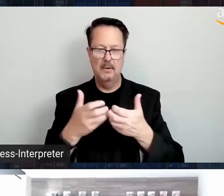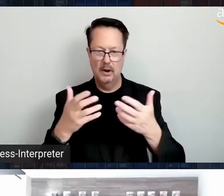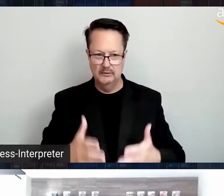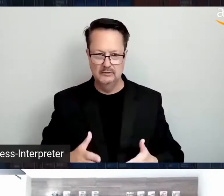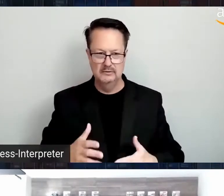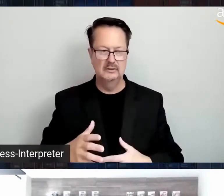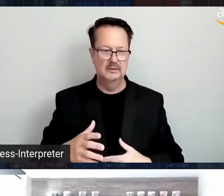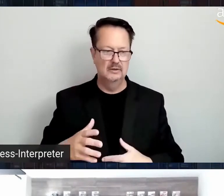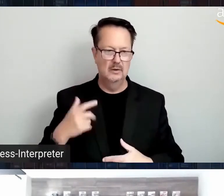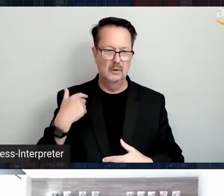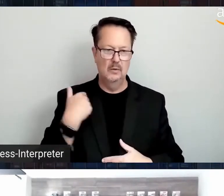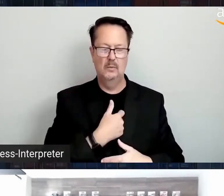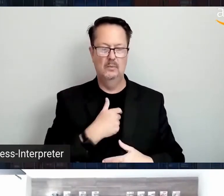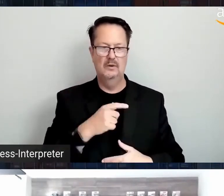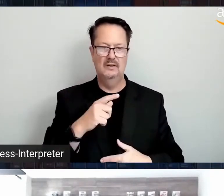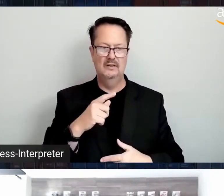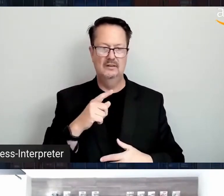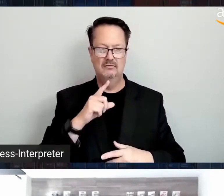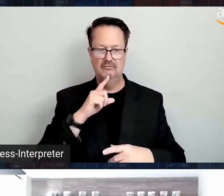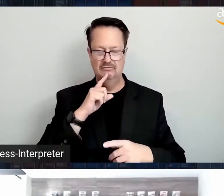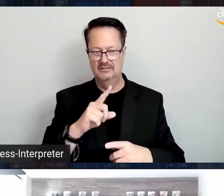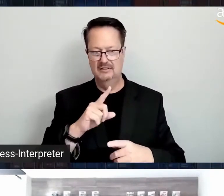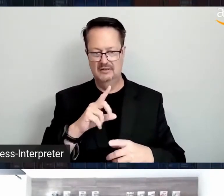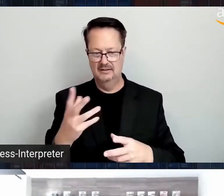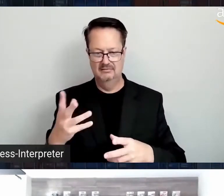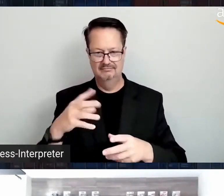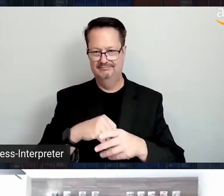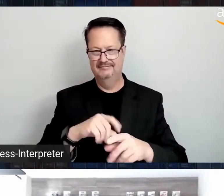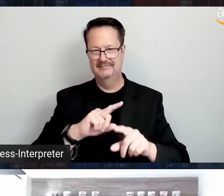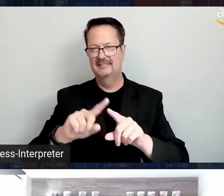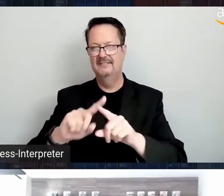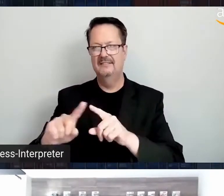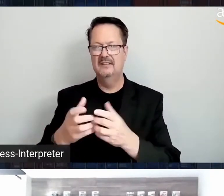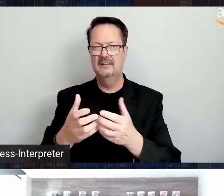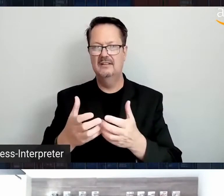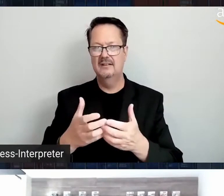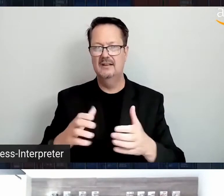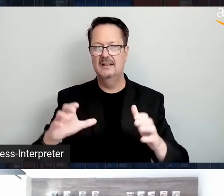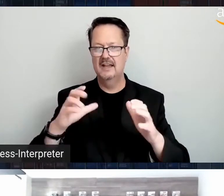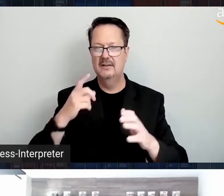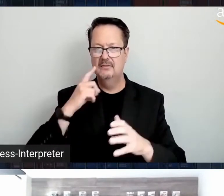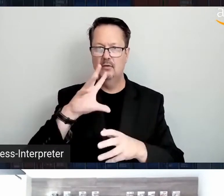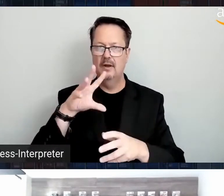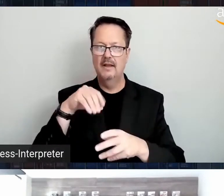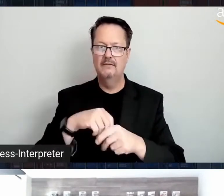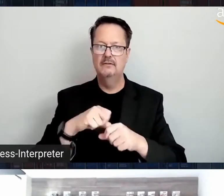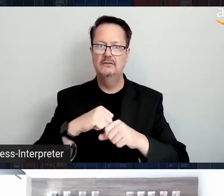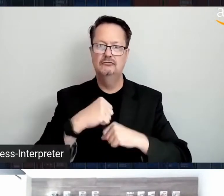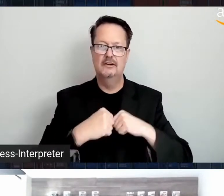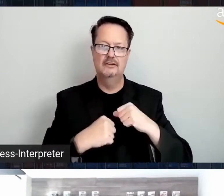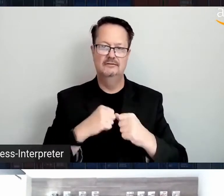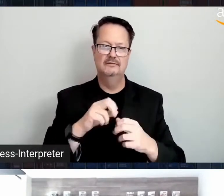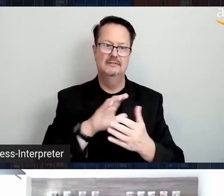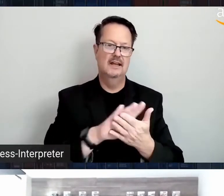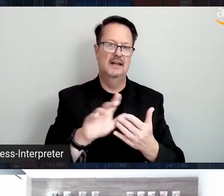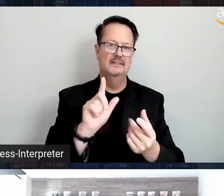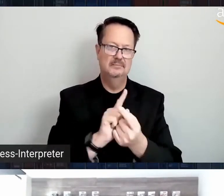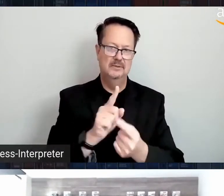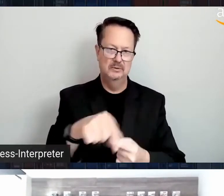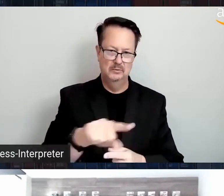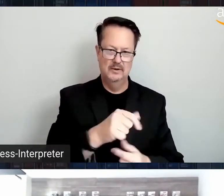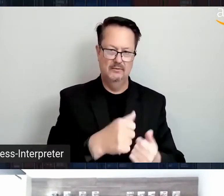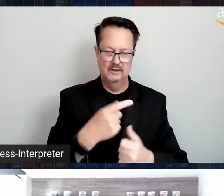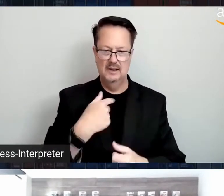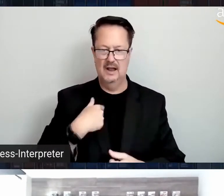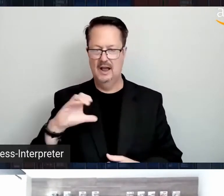AKS related things, as well as other container infrastructure. Very nice to meet everyone. Awesome. And I'm Curtis